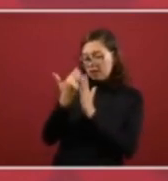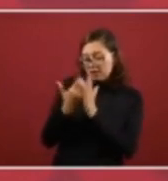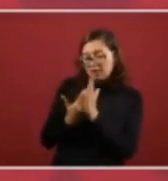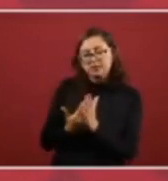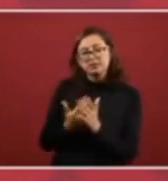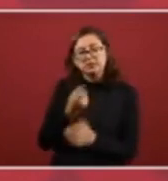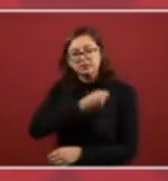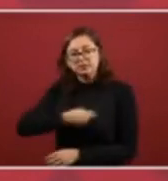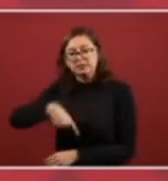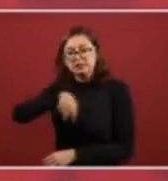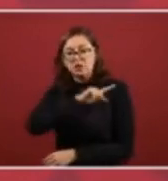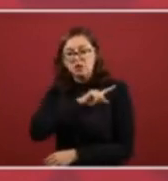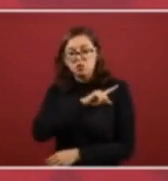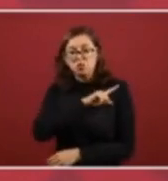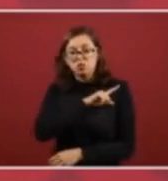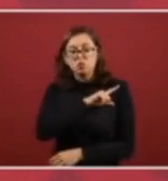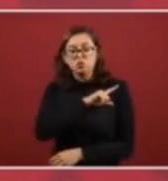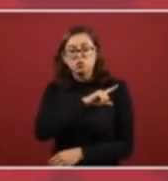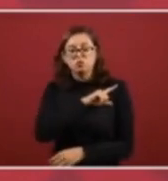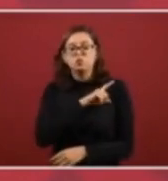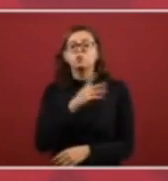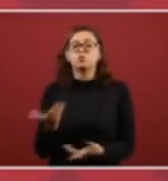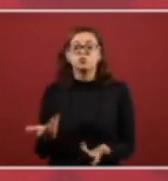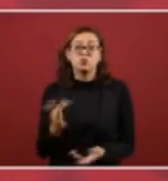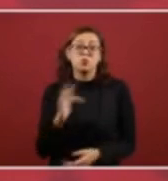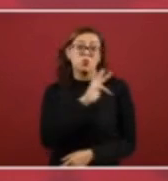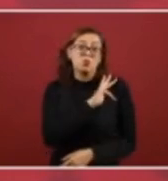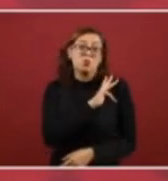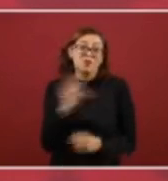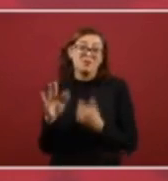to be able to confront with,